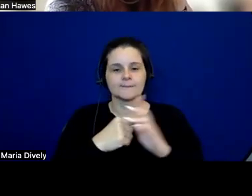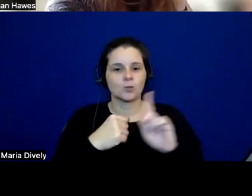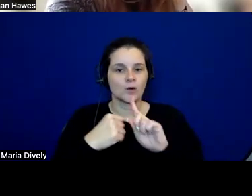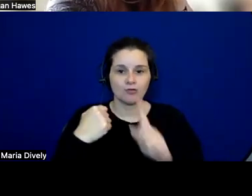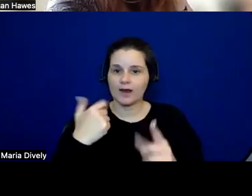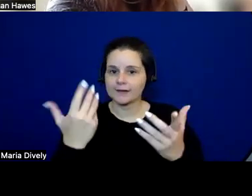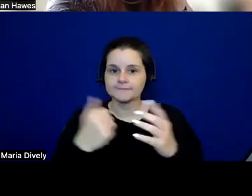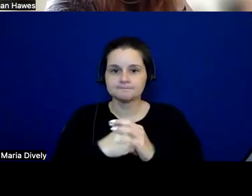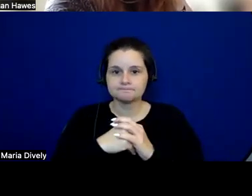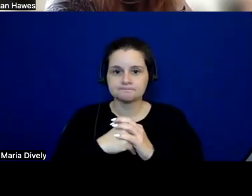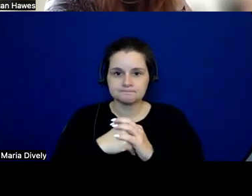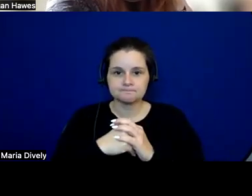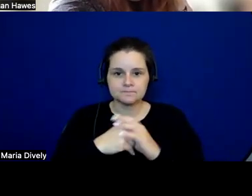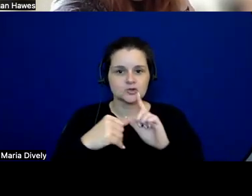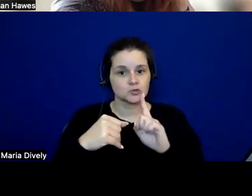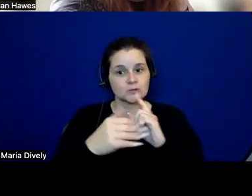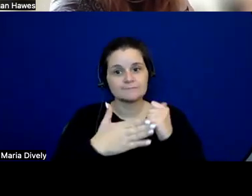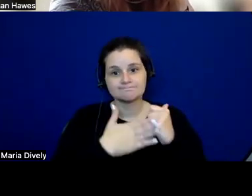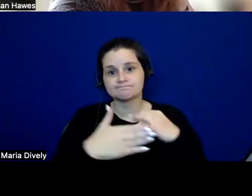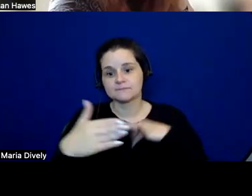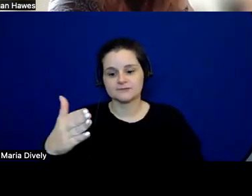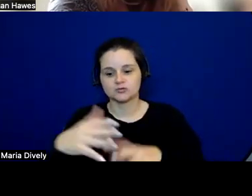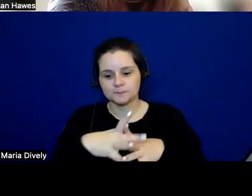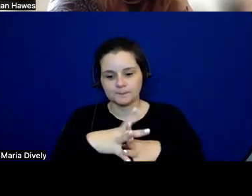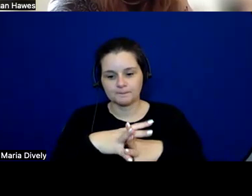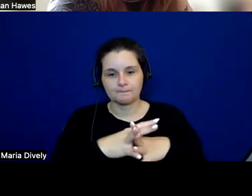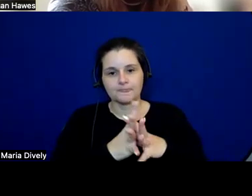at is really, really helpful.